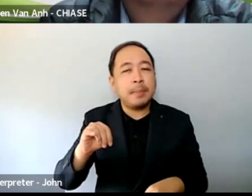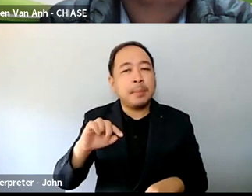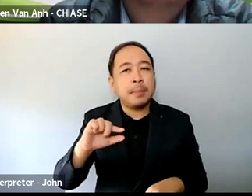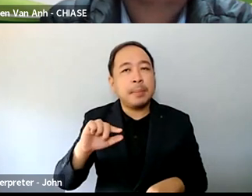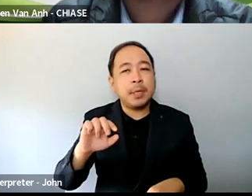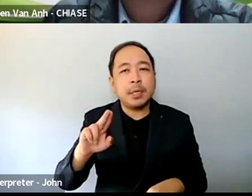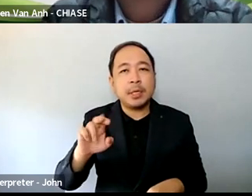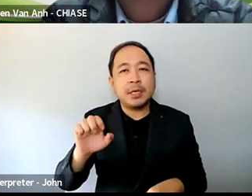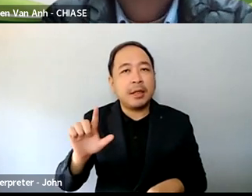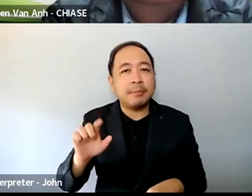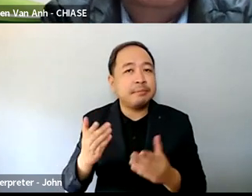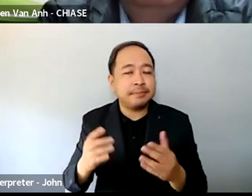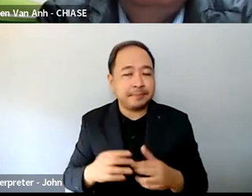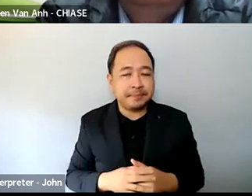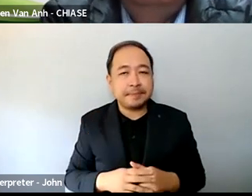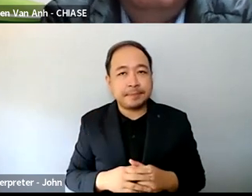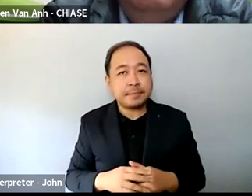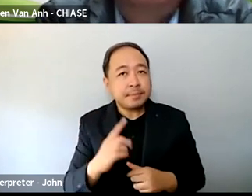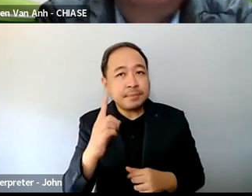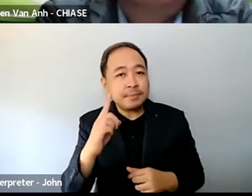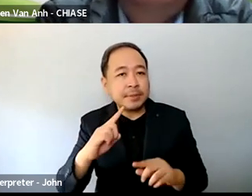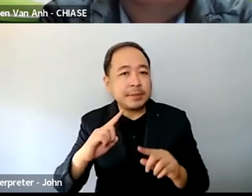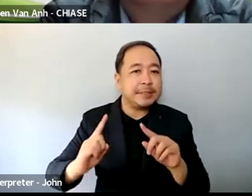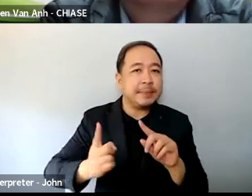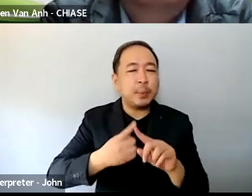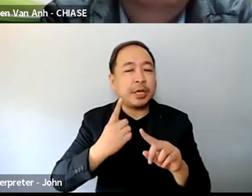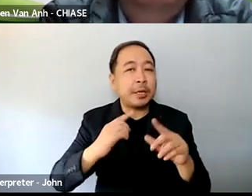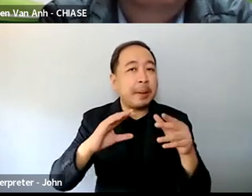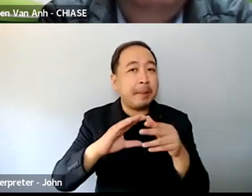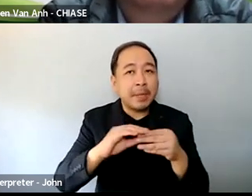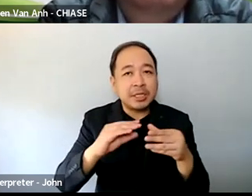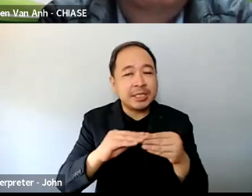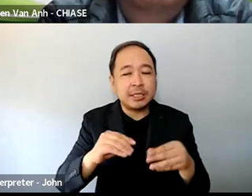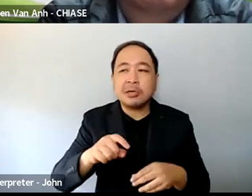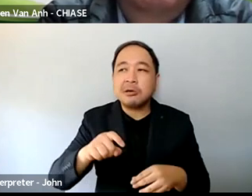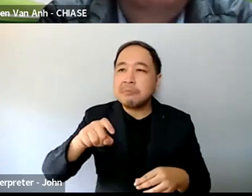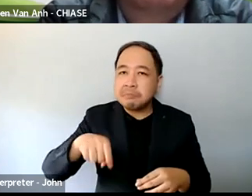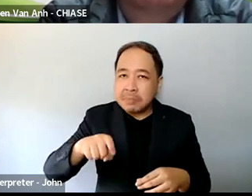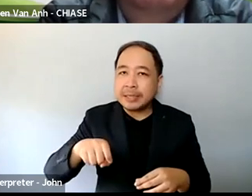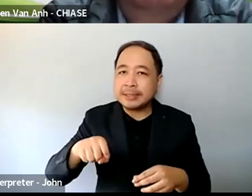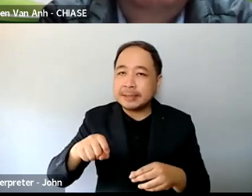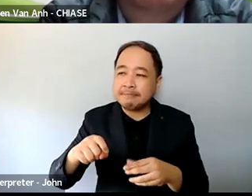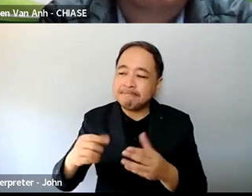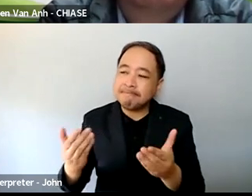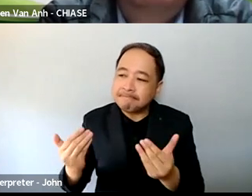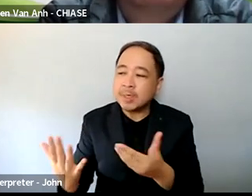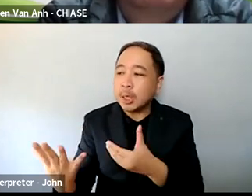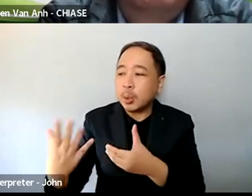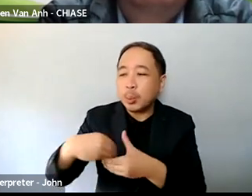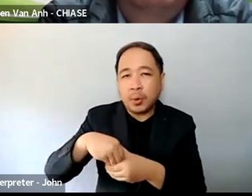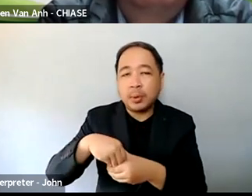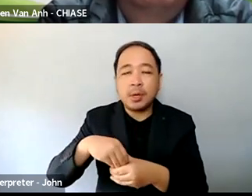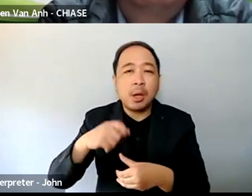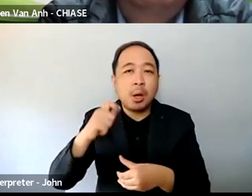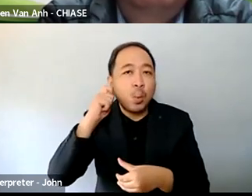to say? Yes, thank you. One key message from me is that we really need to engage women's organizations and seize